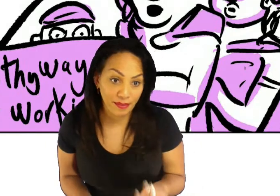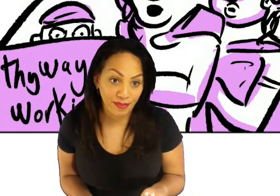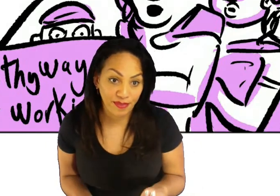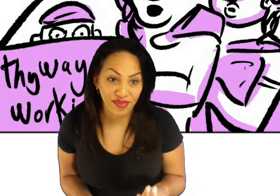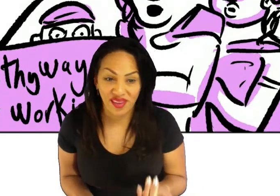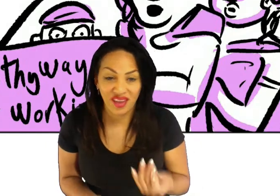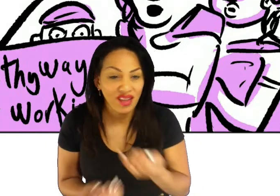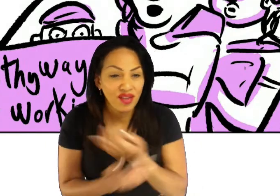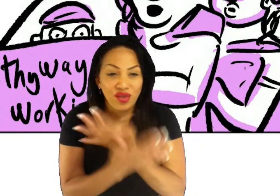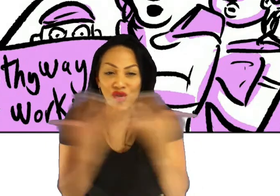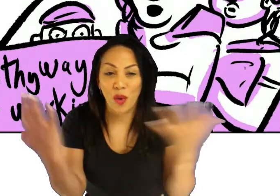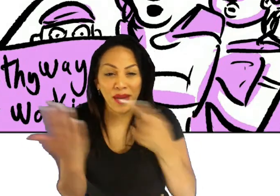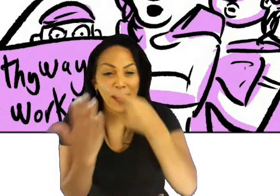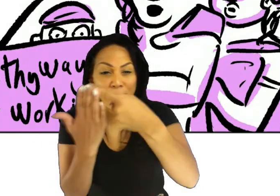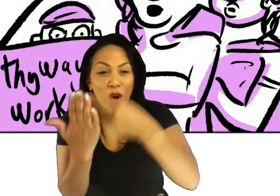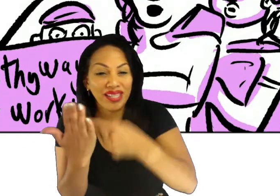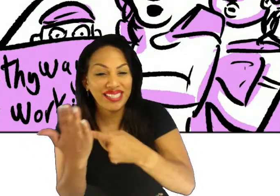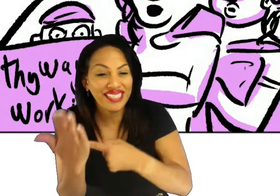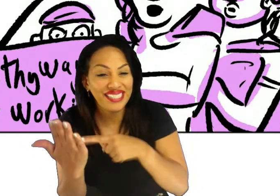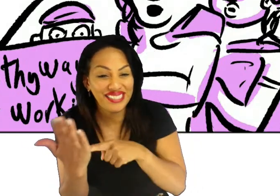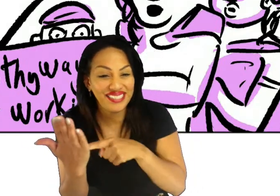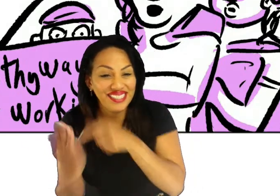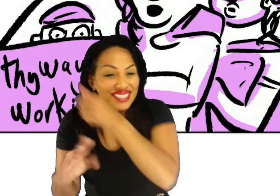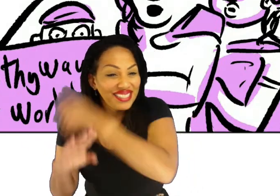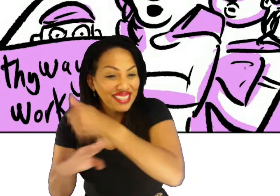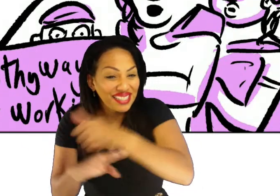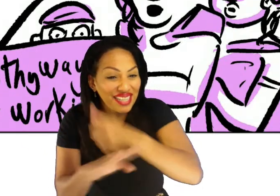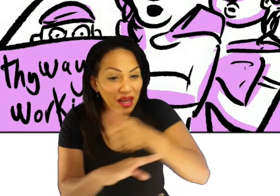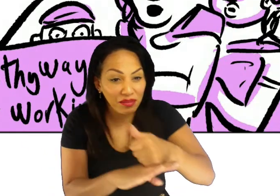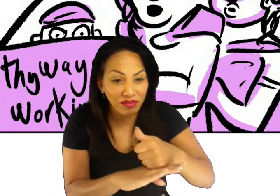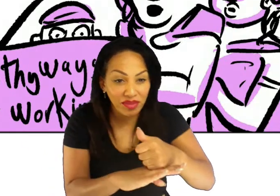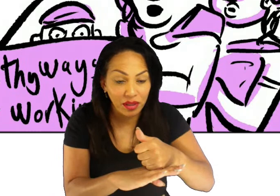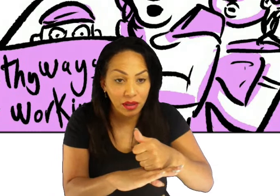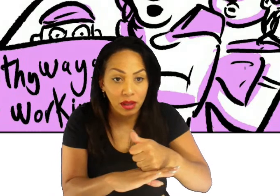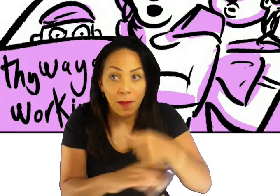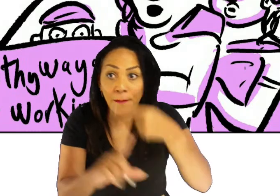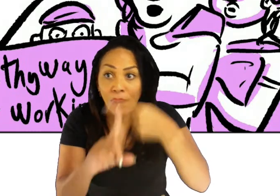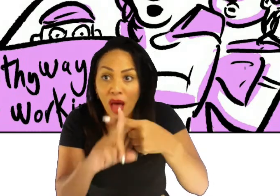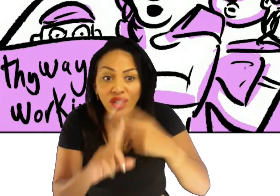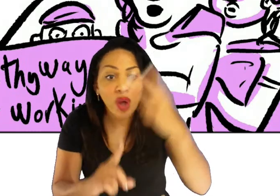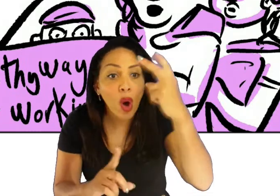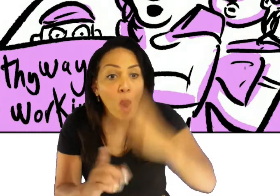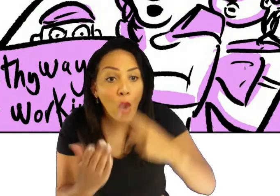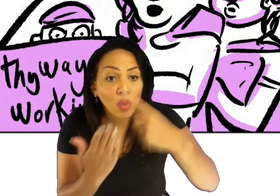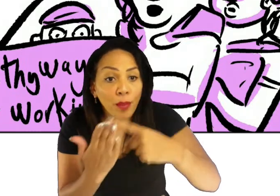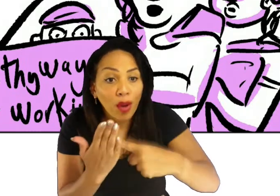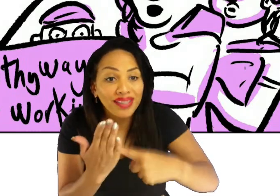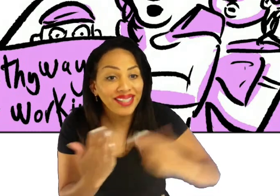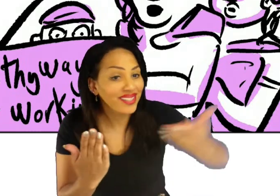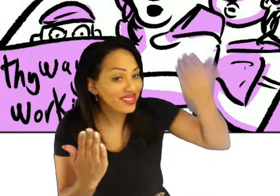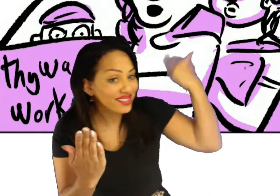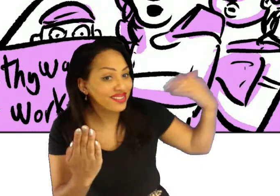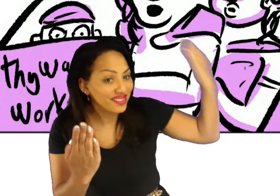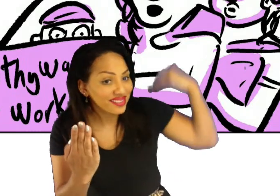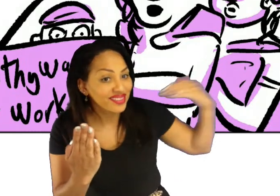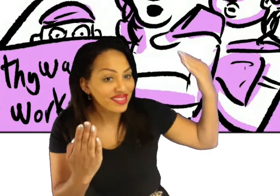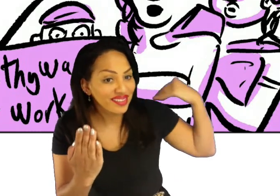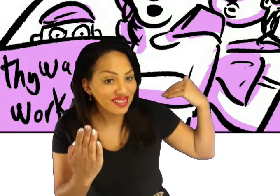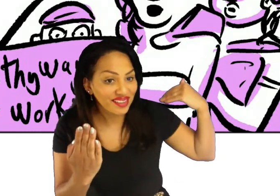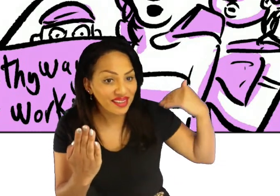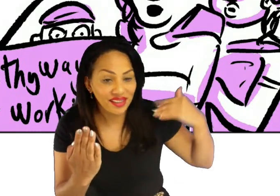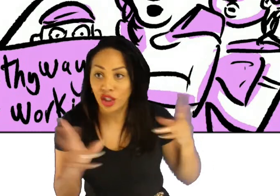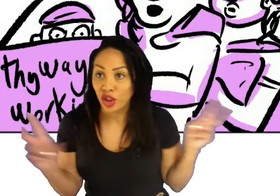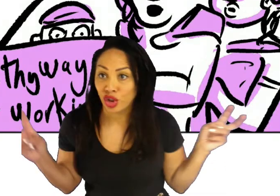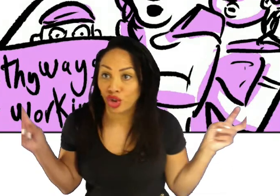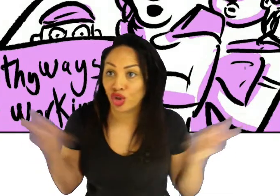being made, but also the policies that date back decades. They lock us into a place where